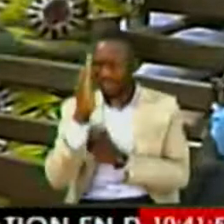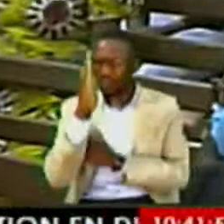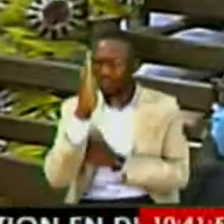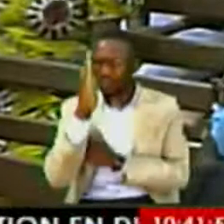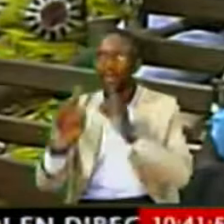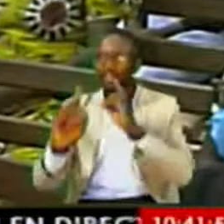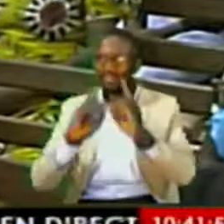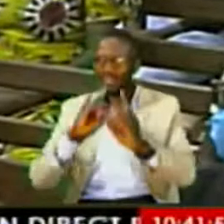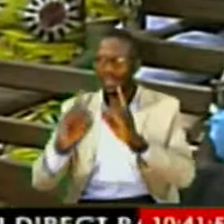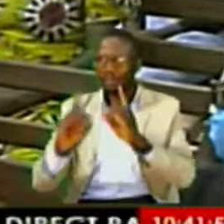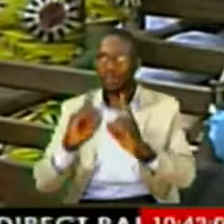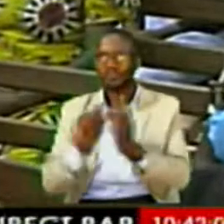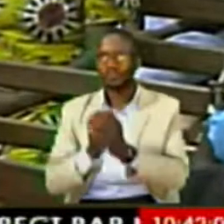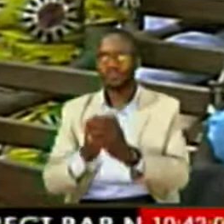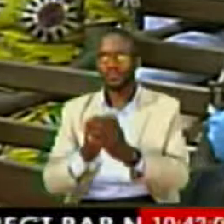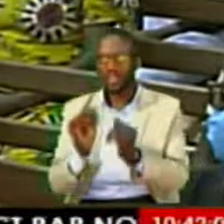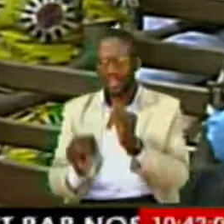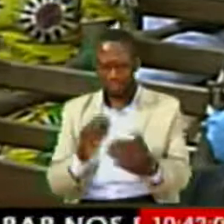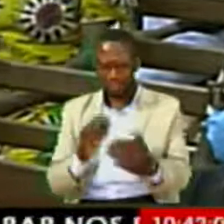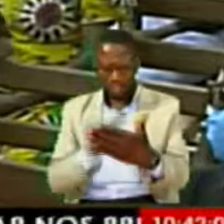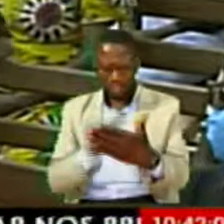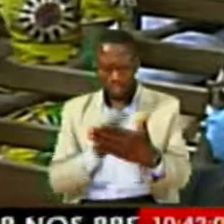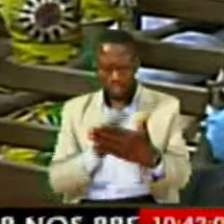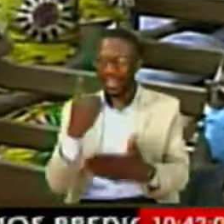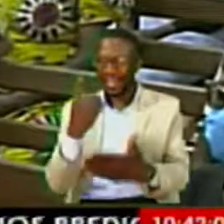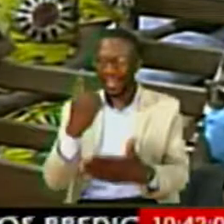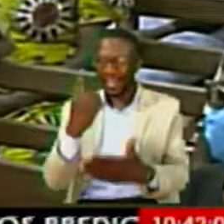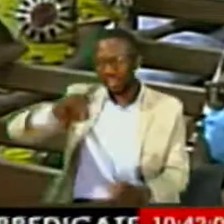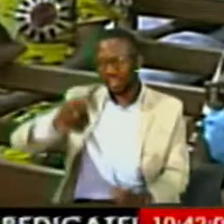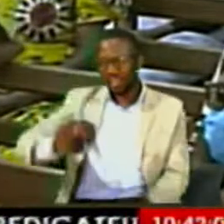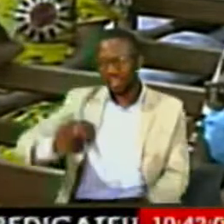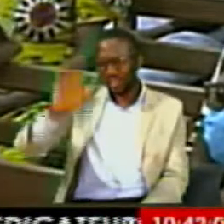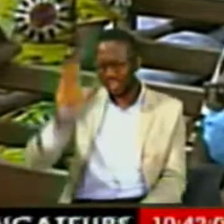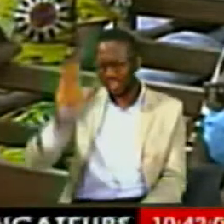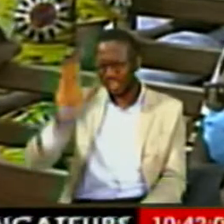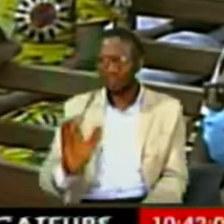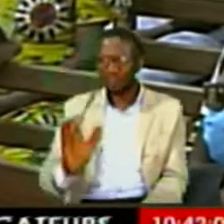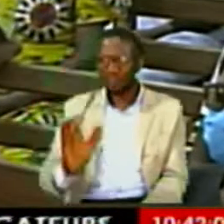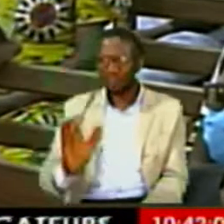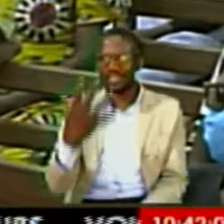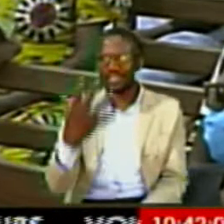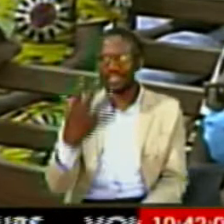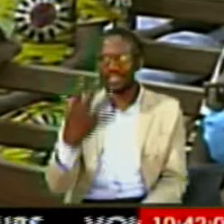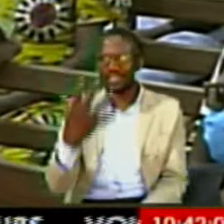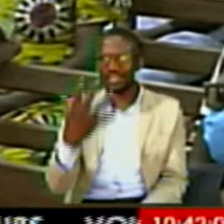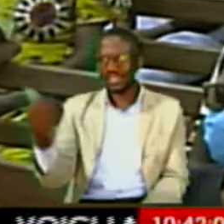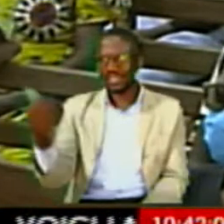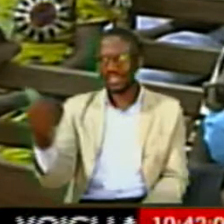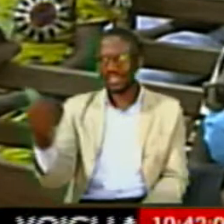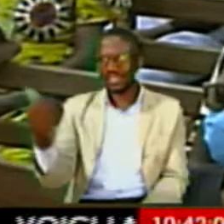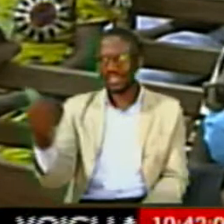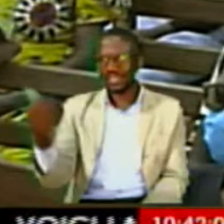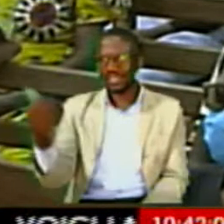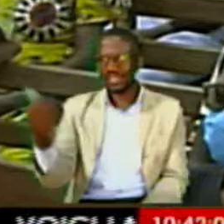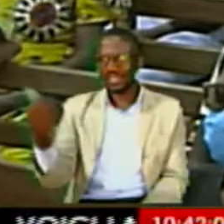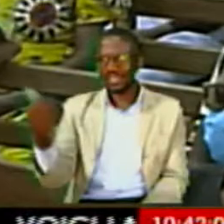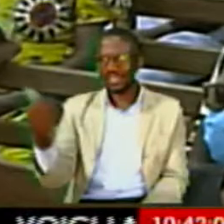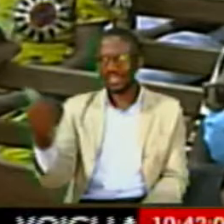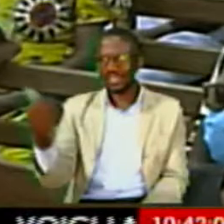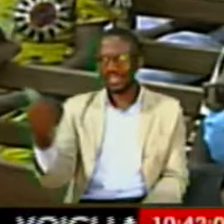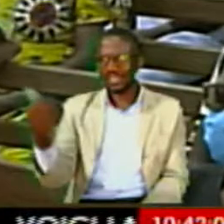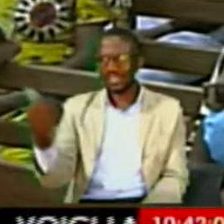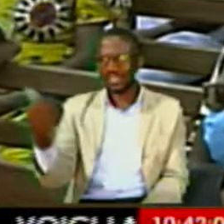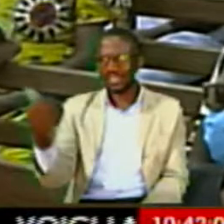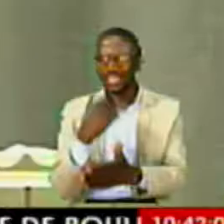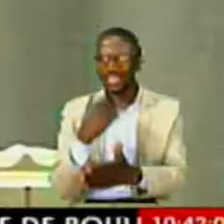spoken. Si vous lisez en Jean chapitre 5. If you read in 1 John chapter 5. Verset 10. Verse 10. Celui qui croit en Jésus Christ. If you